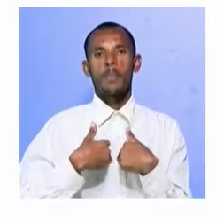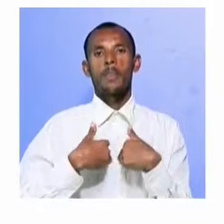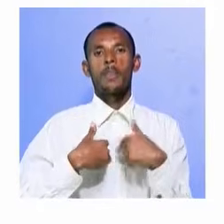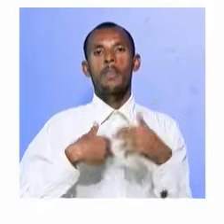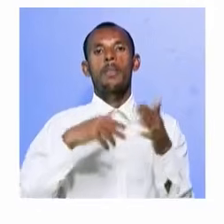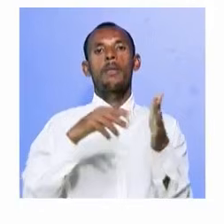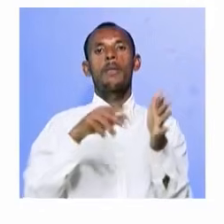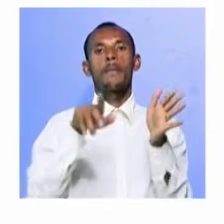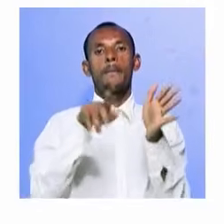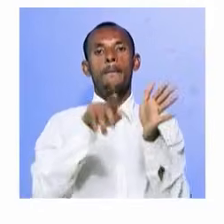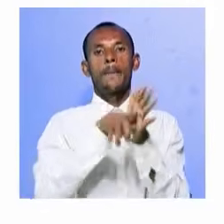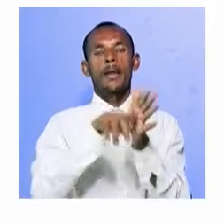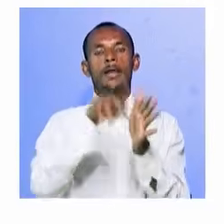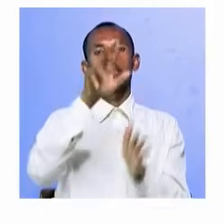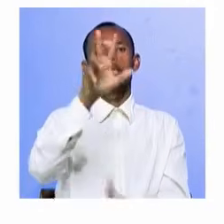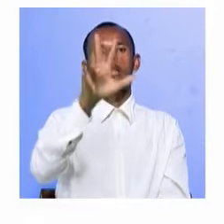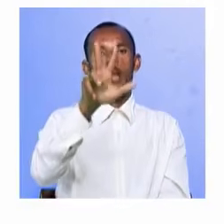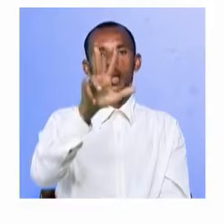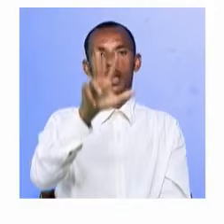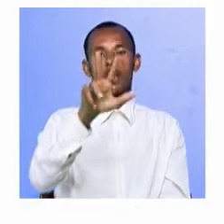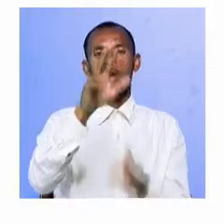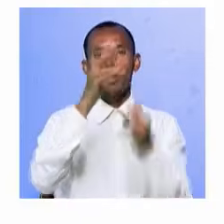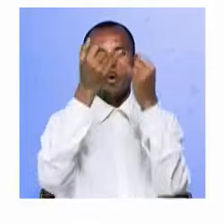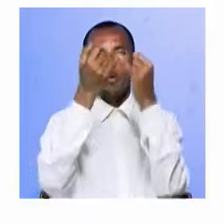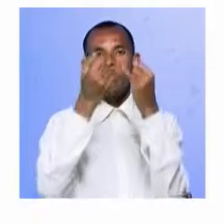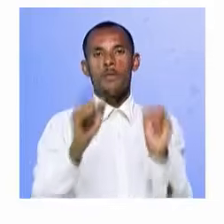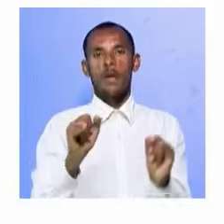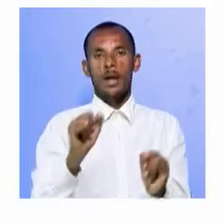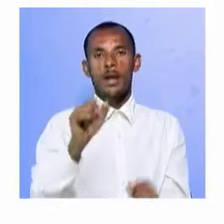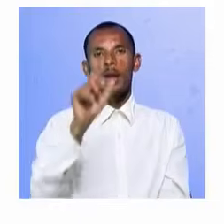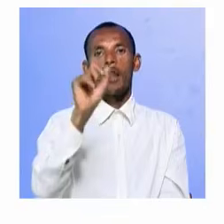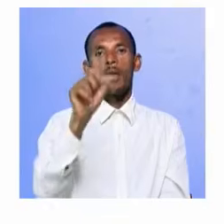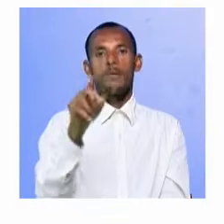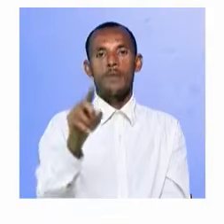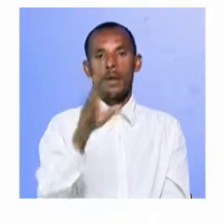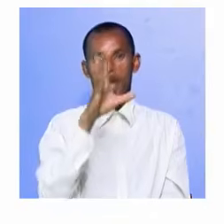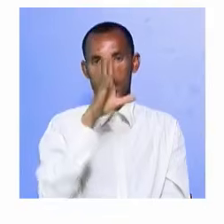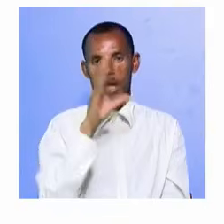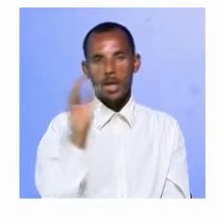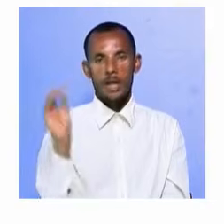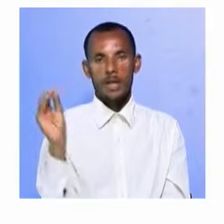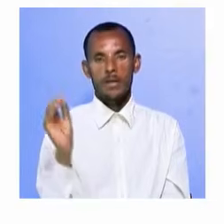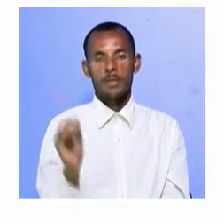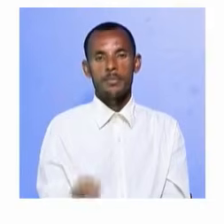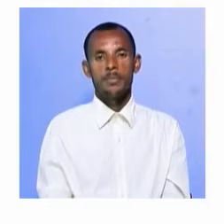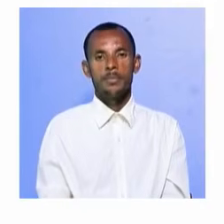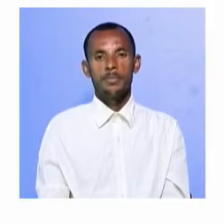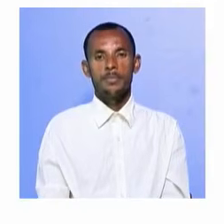minus 3 over 11 and